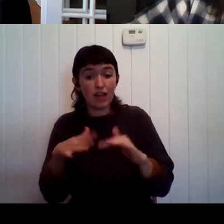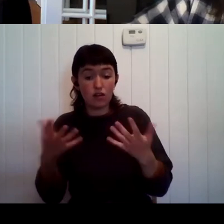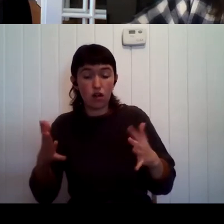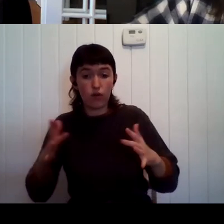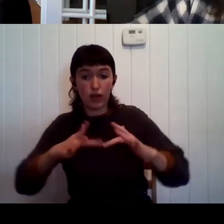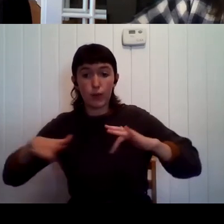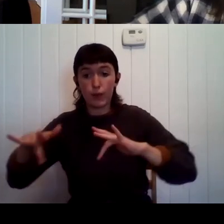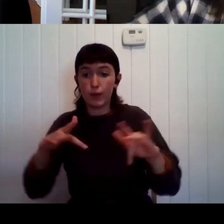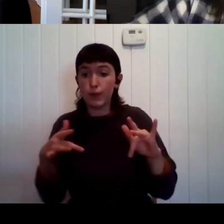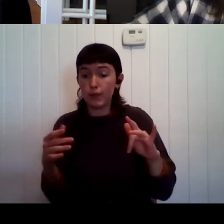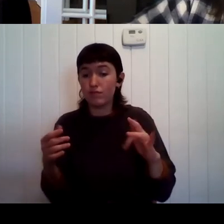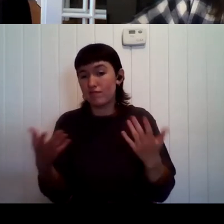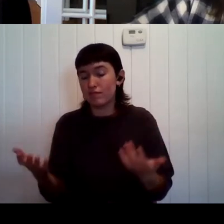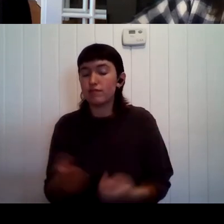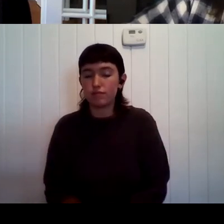Yeah.